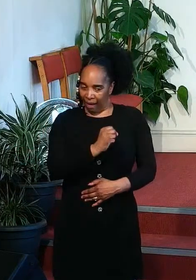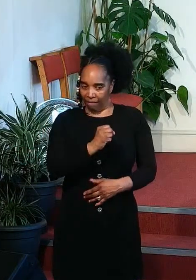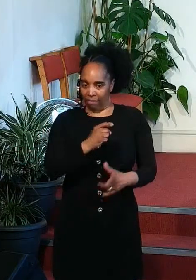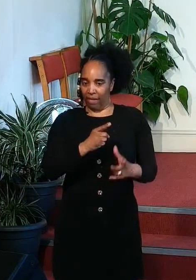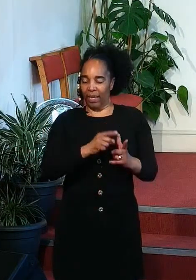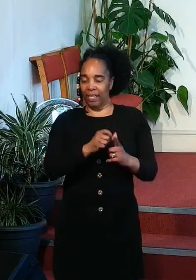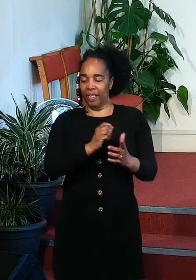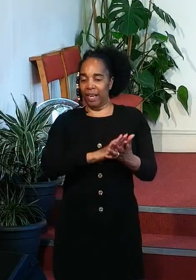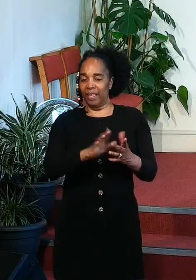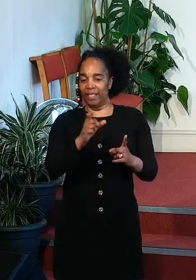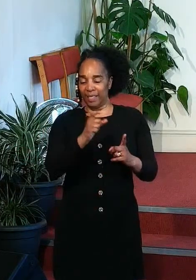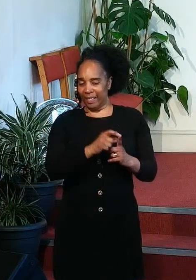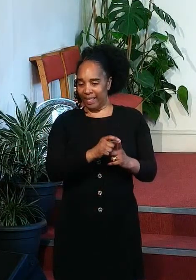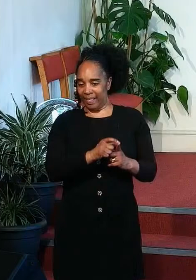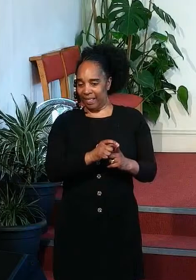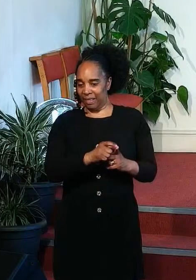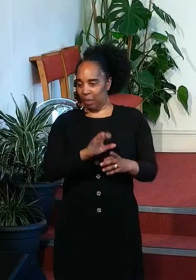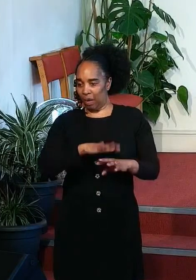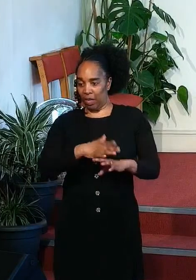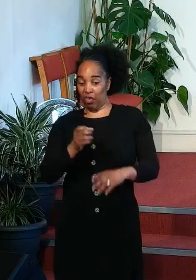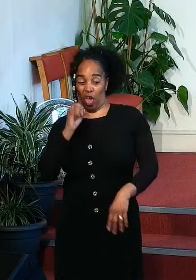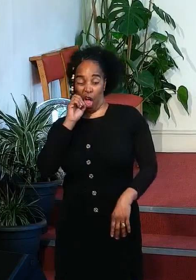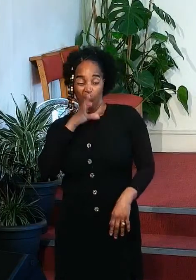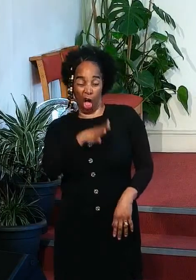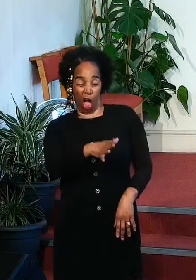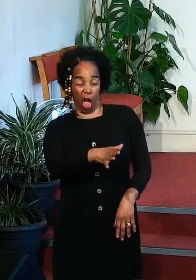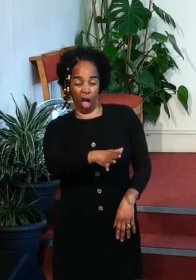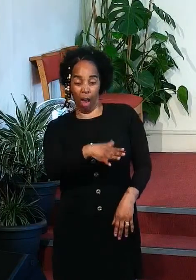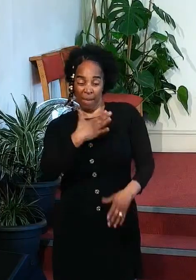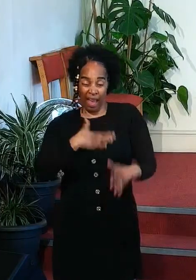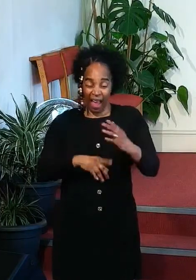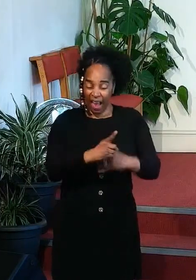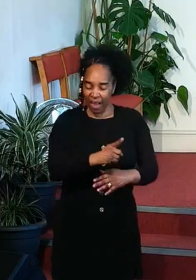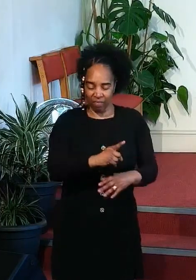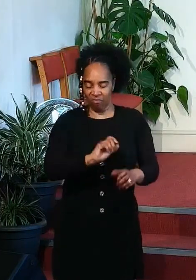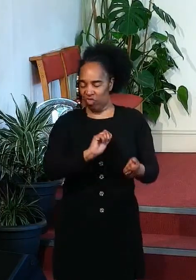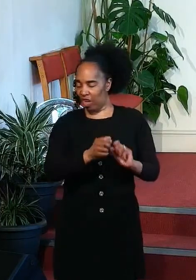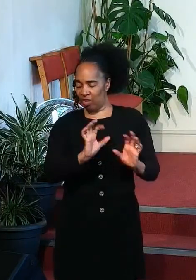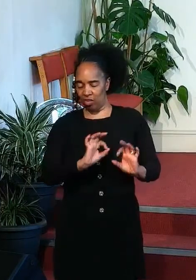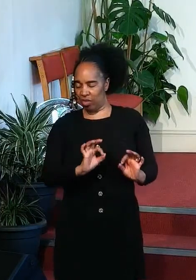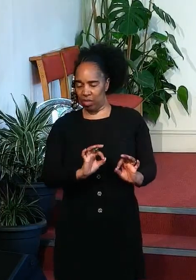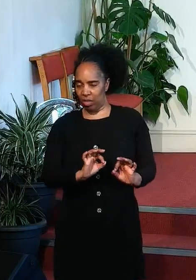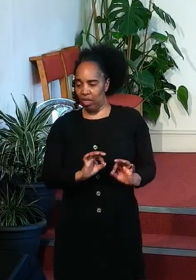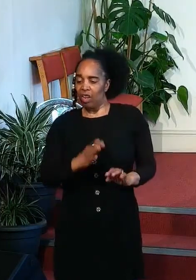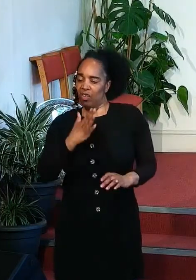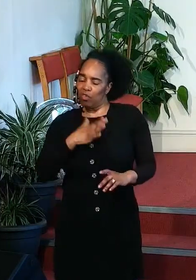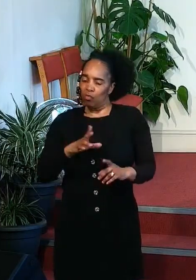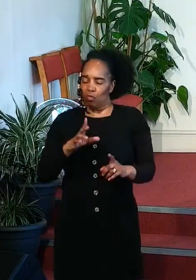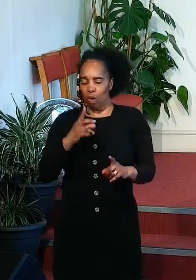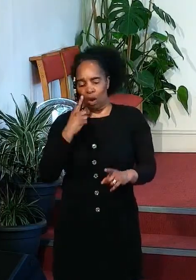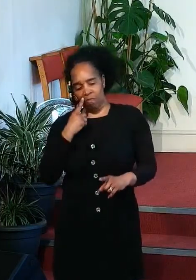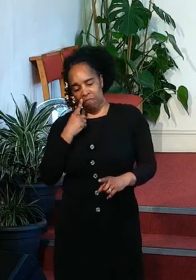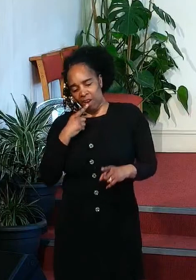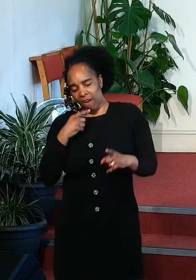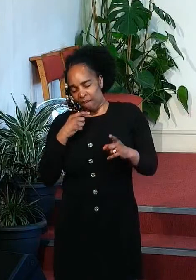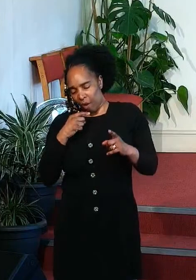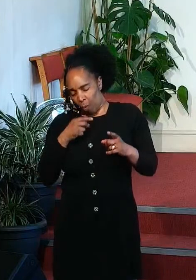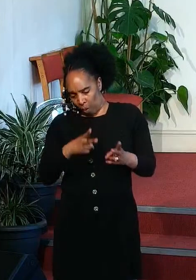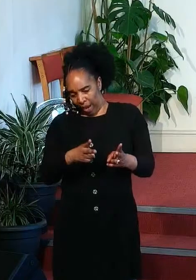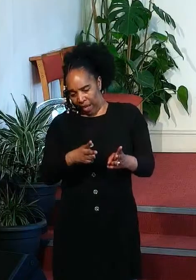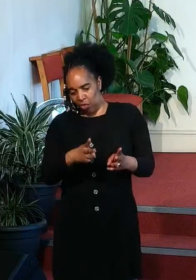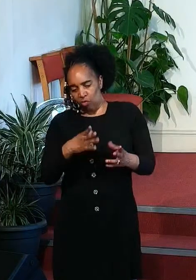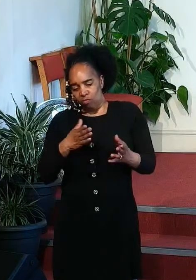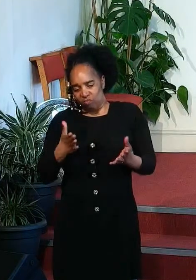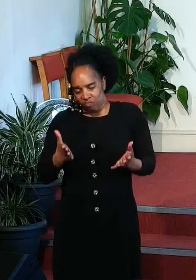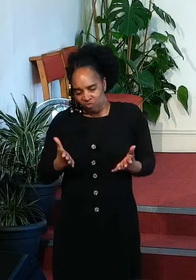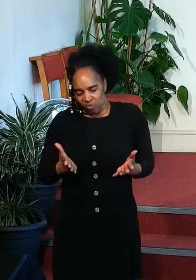ADHD, it doesn't matter how much you shout at that child, it won't change. You've got to find a method of reinforcing